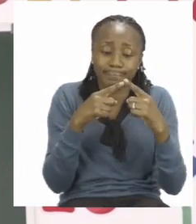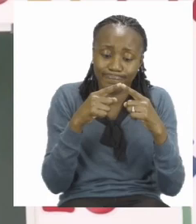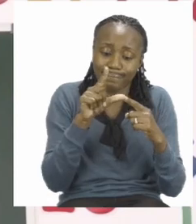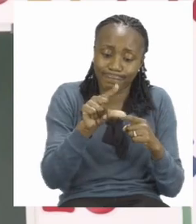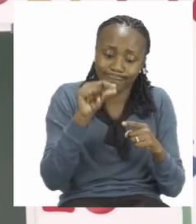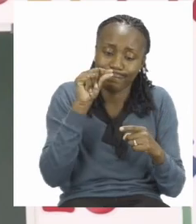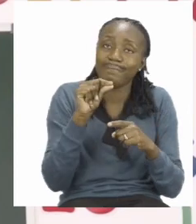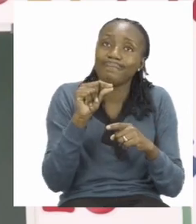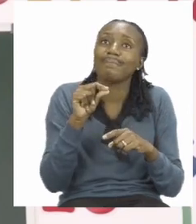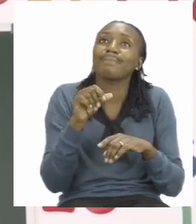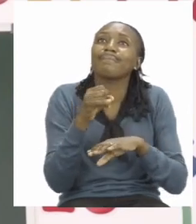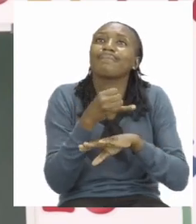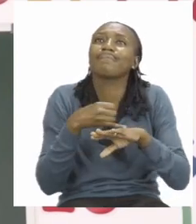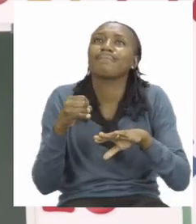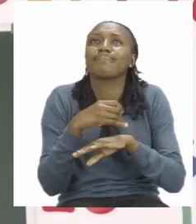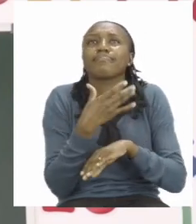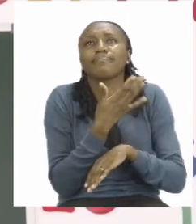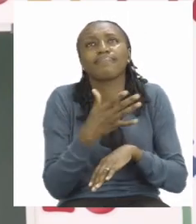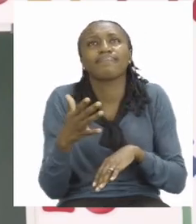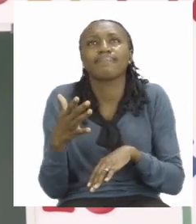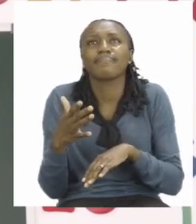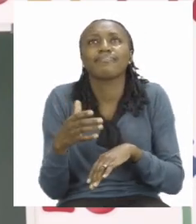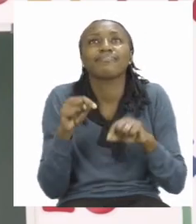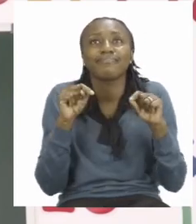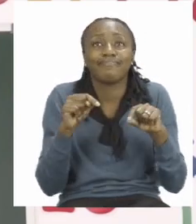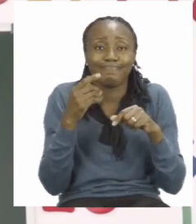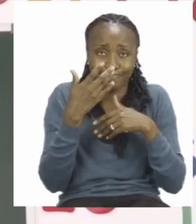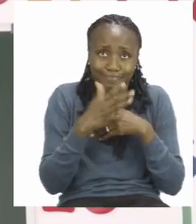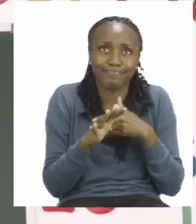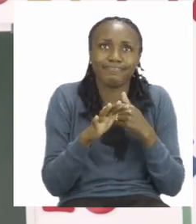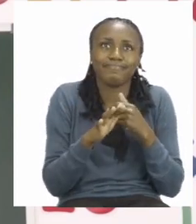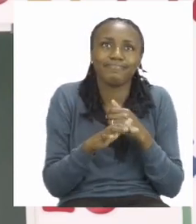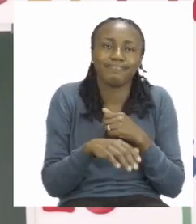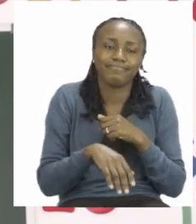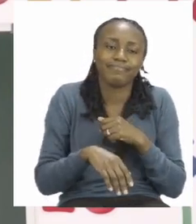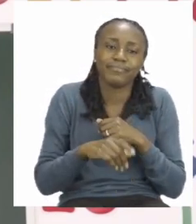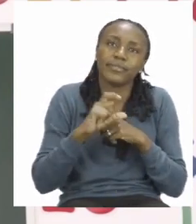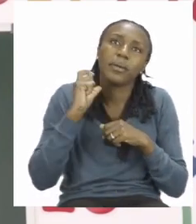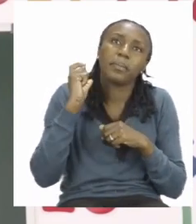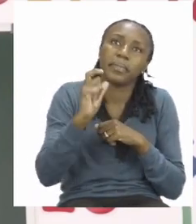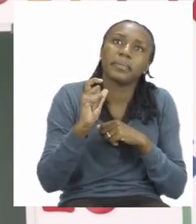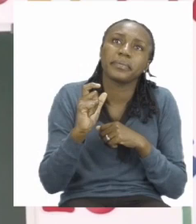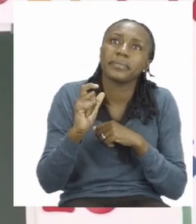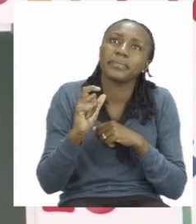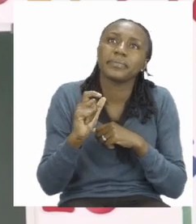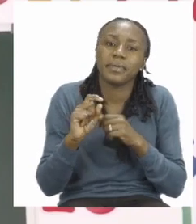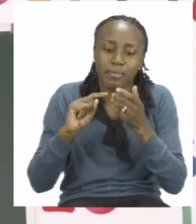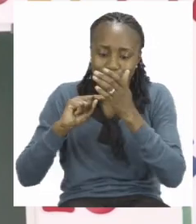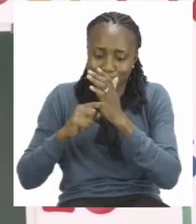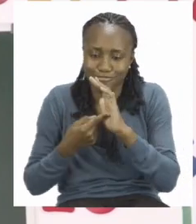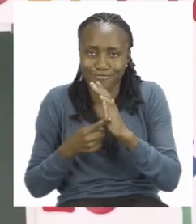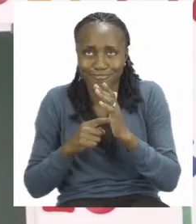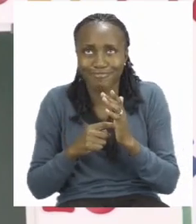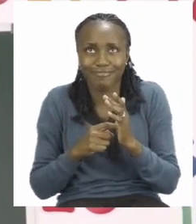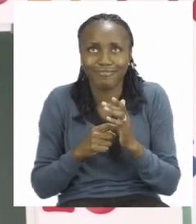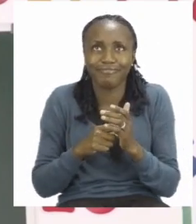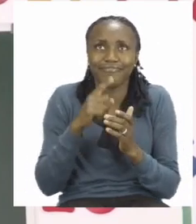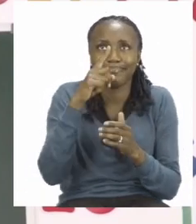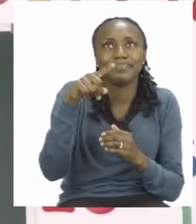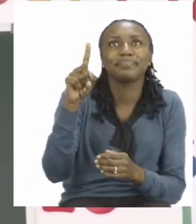to the lake. Now it is complete. Capital letter W and a full stop at the